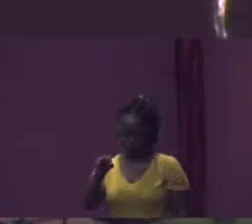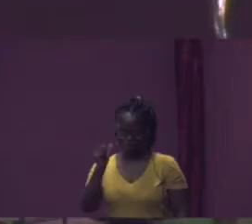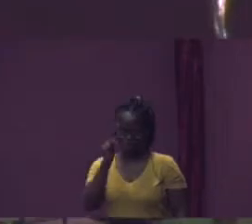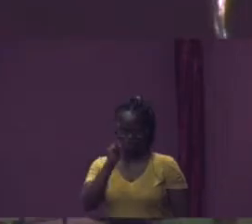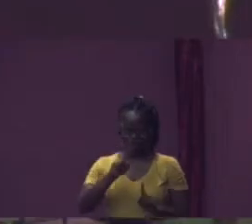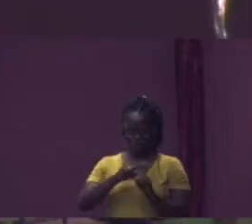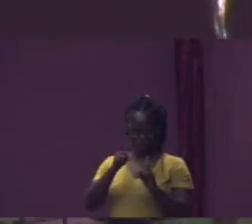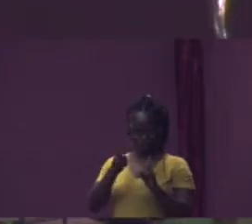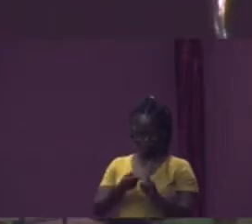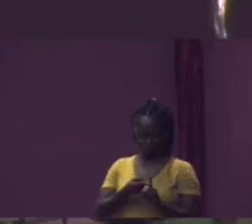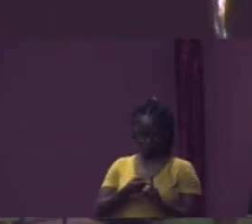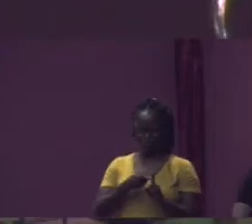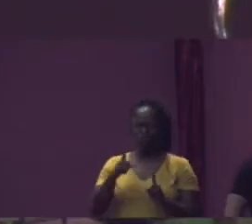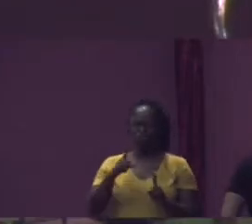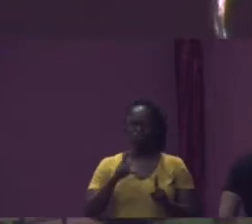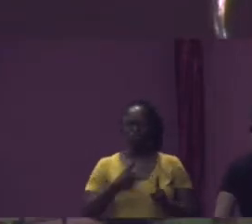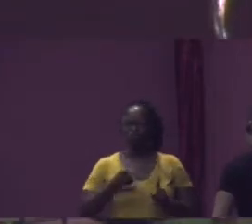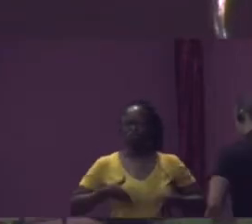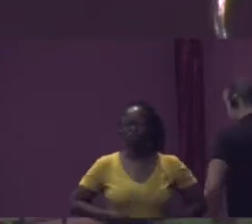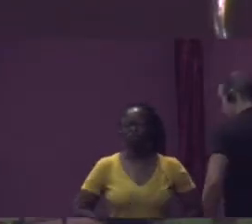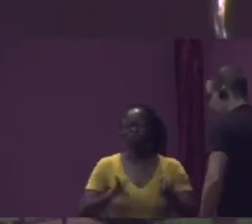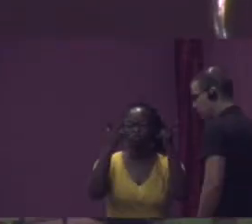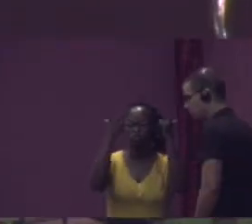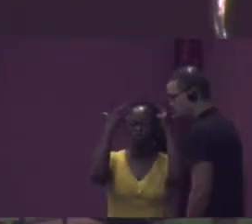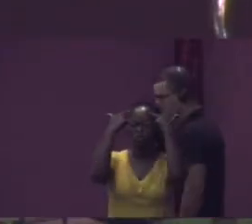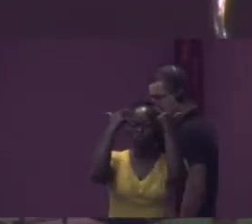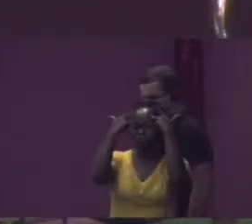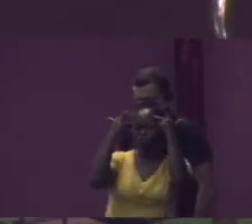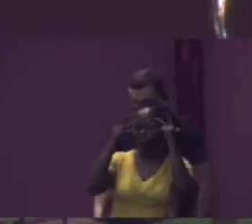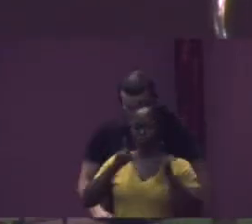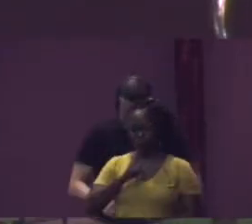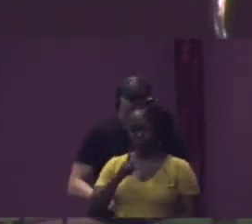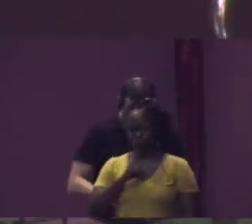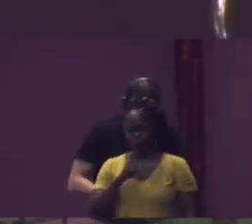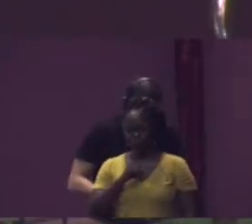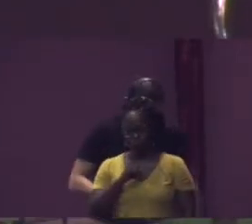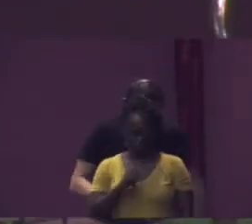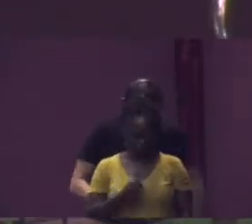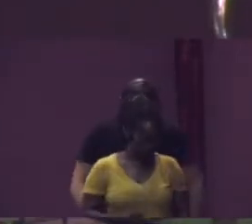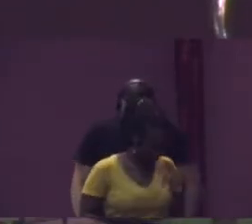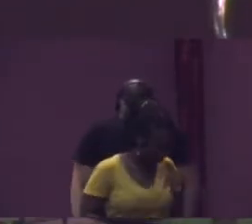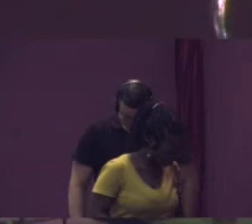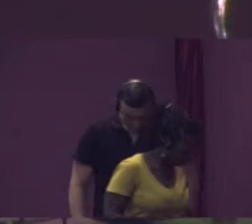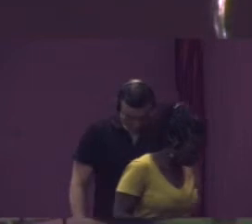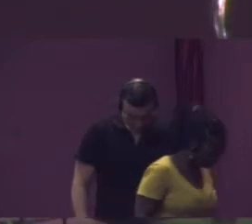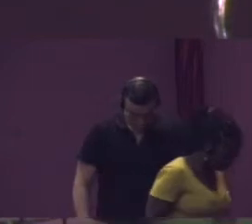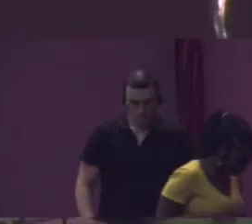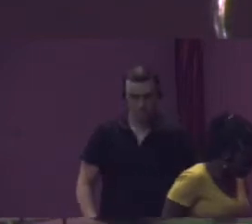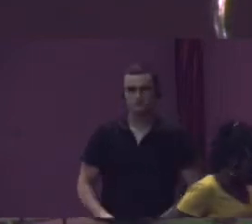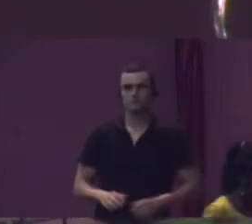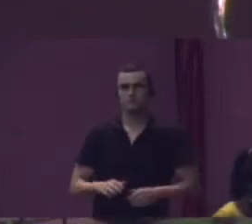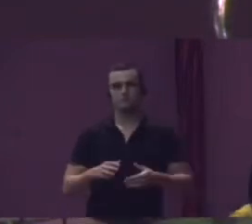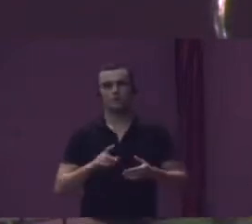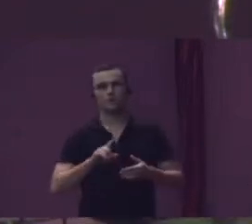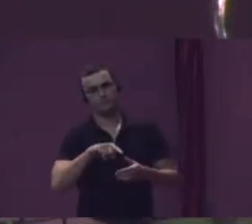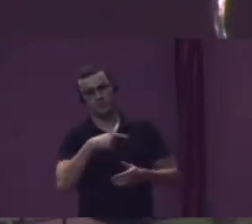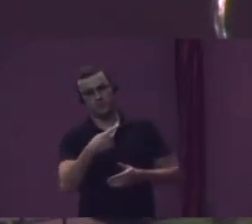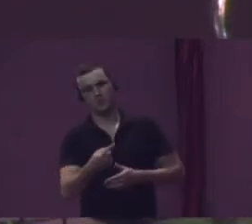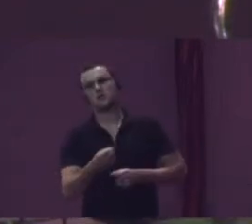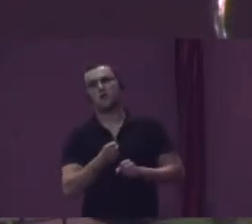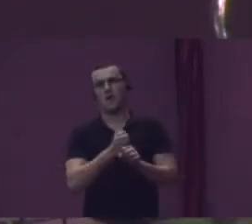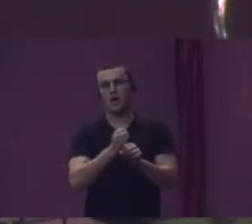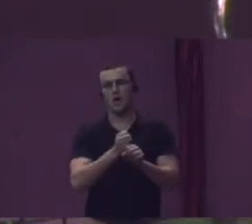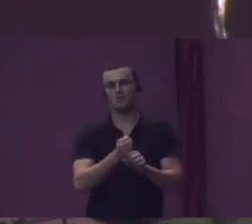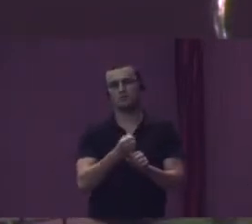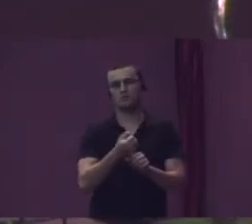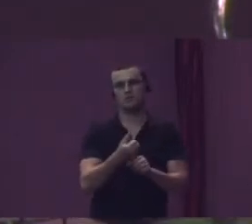the 90s, women were aware that their babies had a good chance of being removed from their wombs surgically. In 1950,